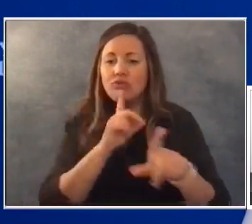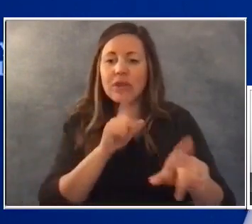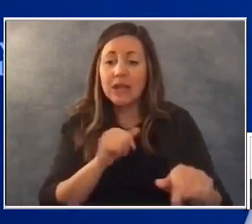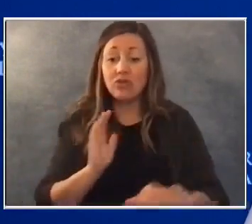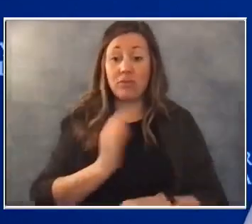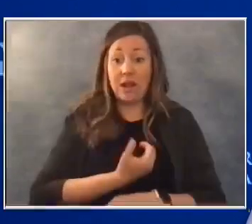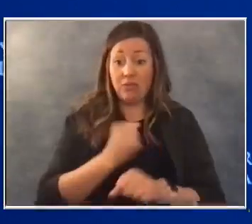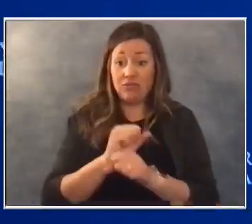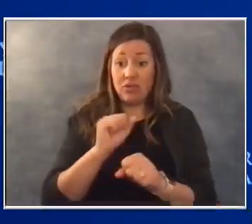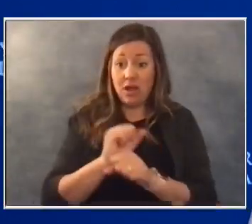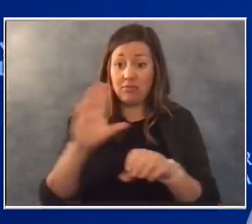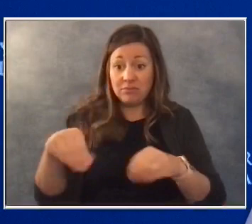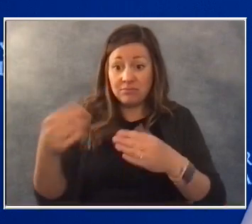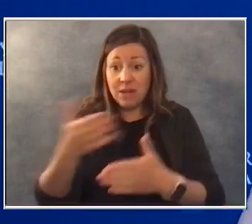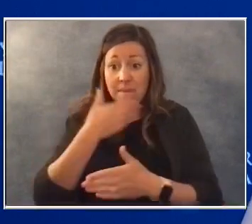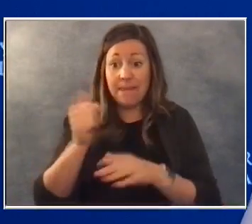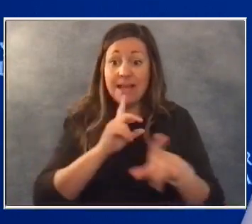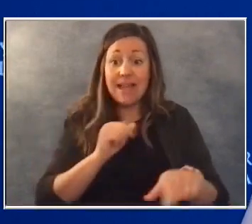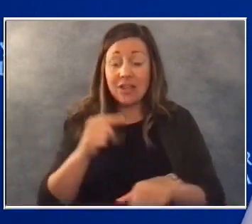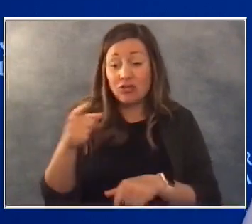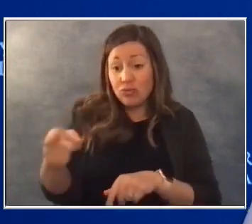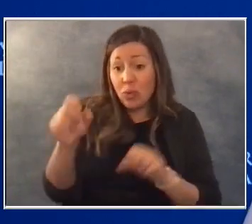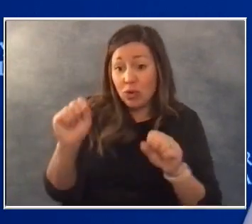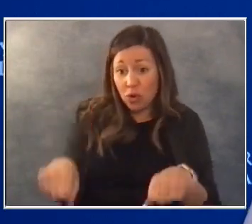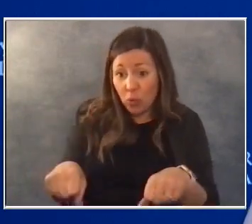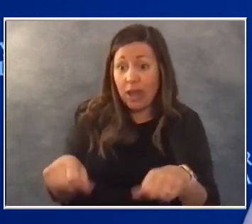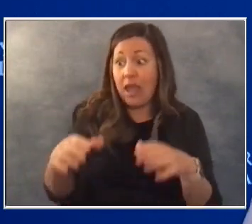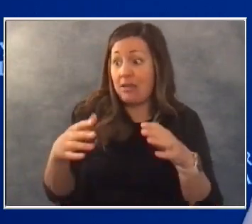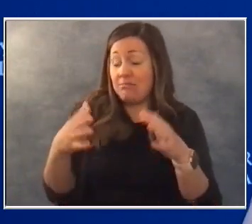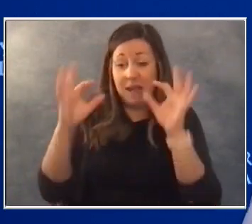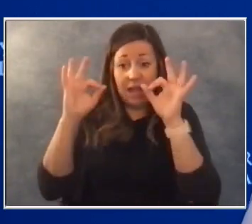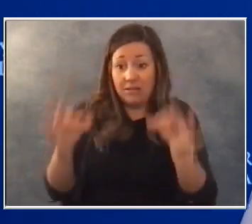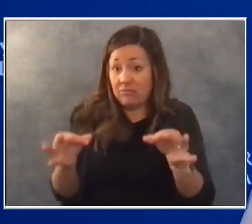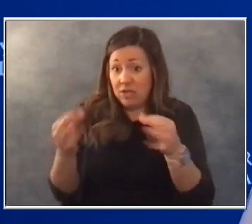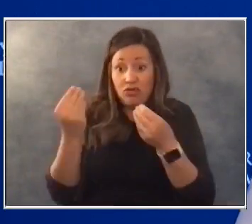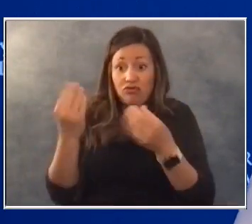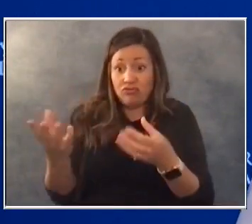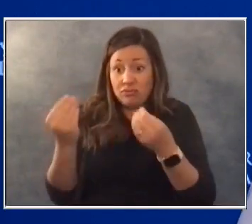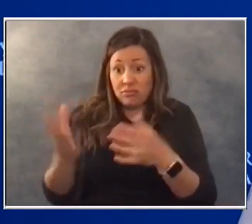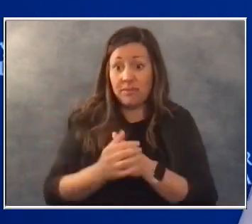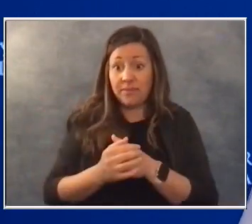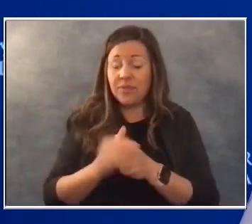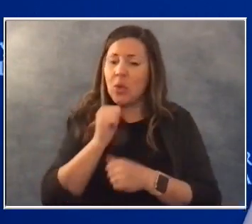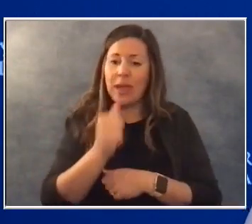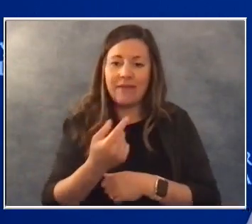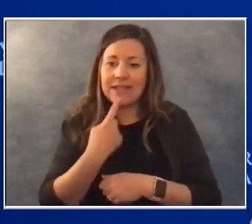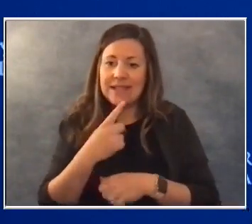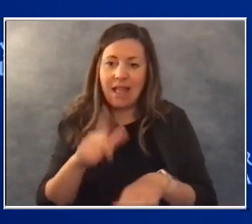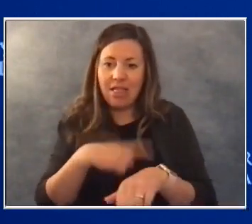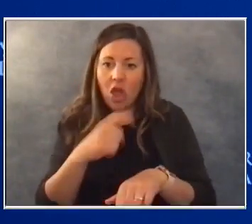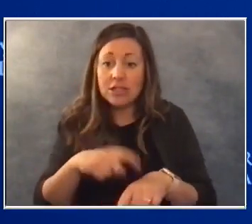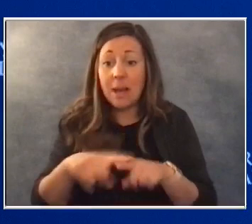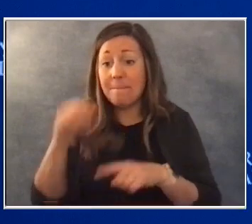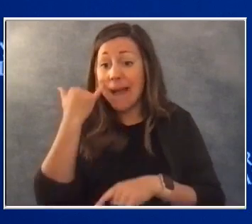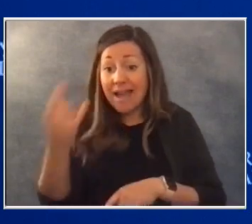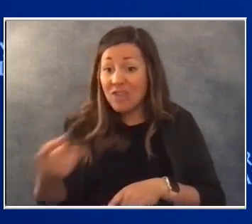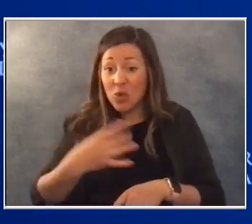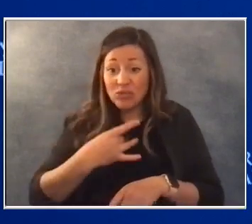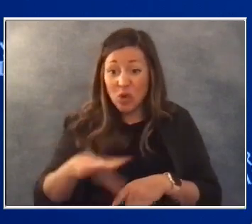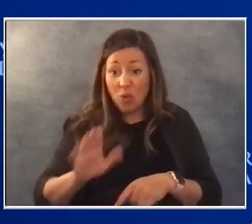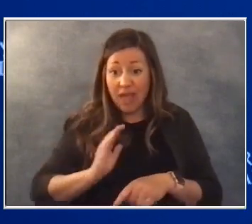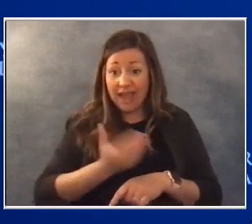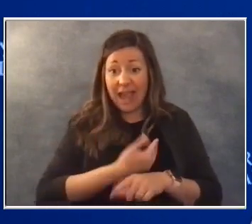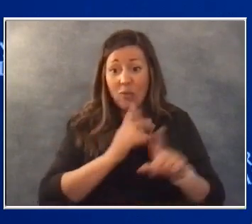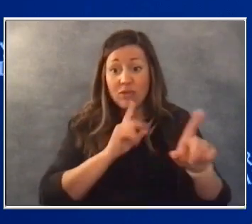you the best answer so that you can make that informed decision. And though we haven't said it in a long time, if you don't like those answers or don't like what is going